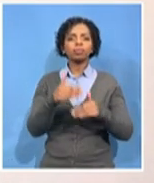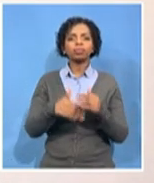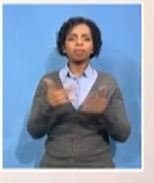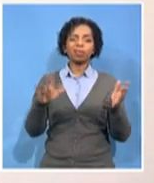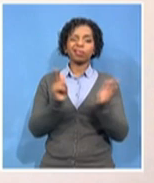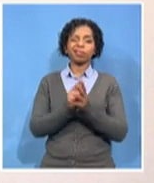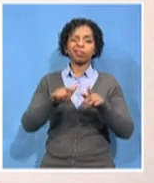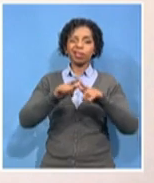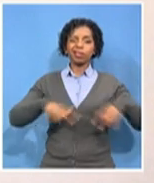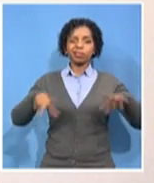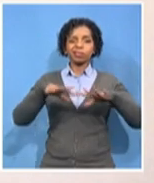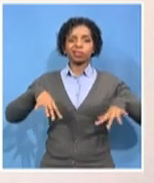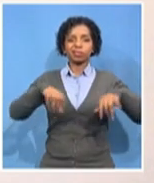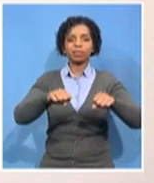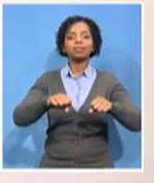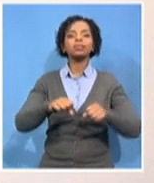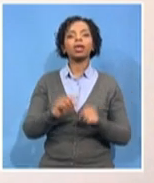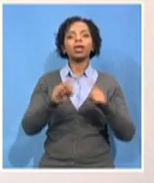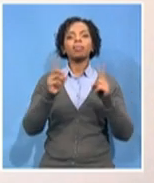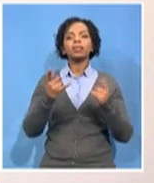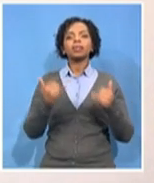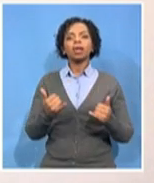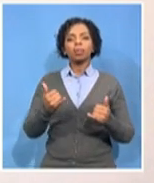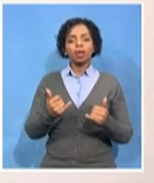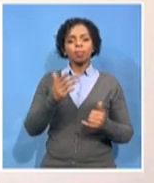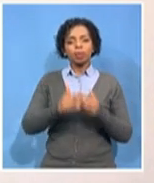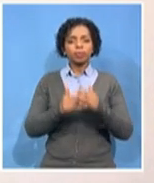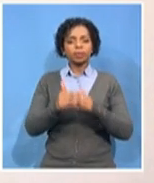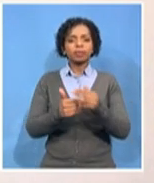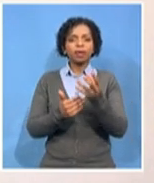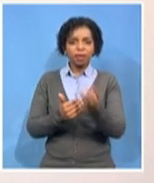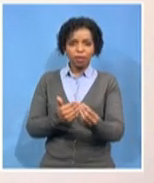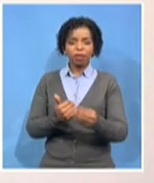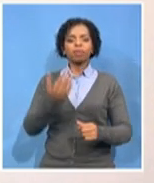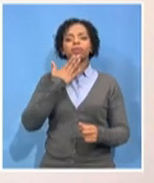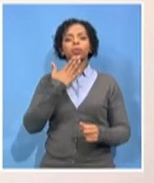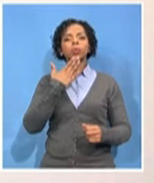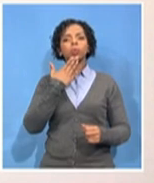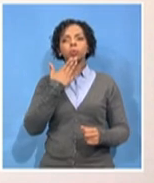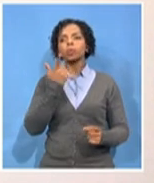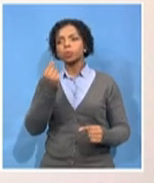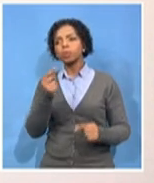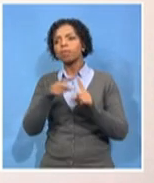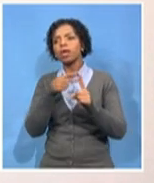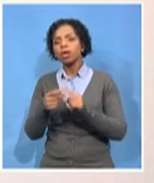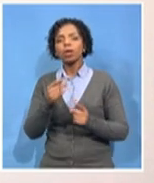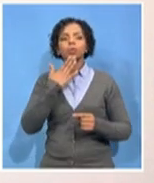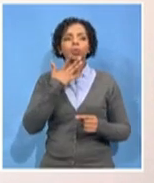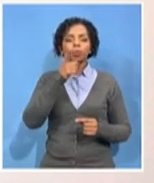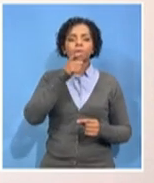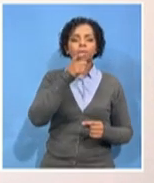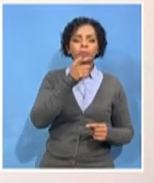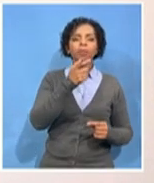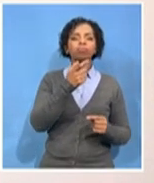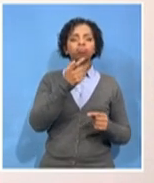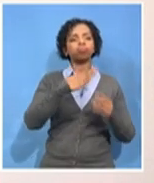who can declare war, who has a legitimacy over violence, and who can actually say that they're going to defend their rights or their well-beings. And this is never